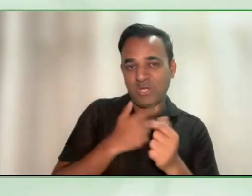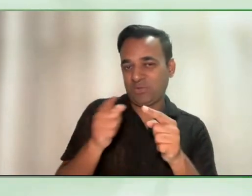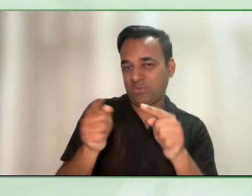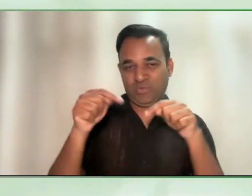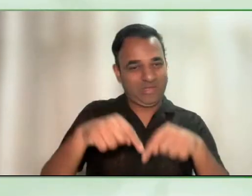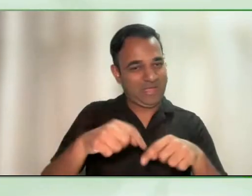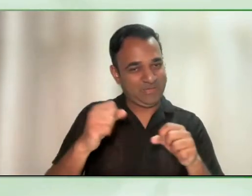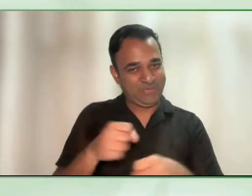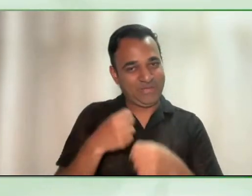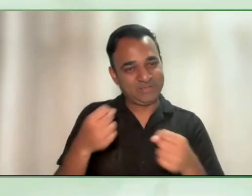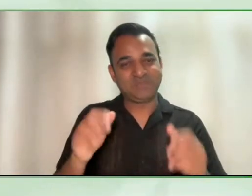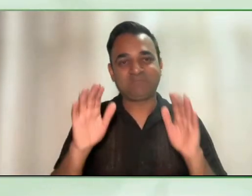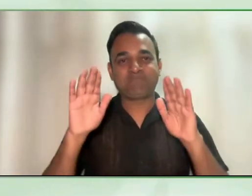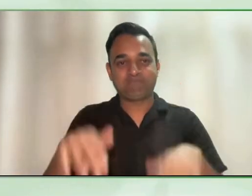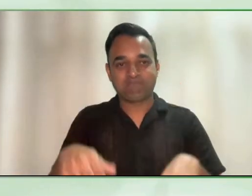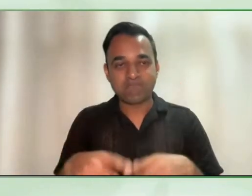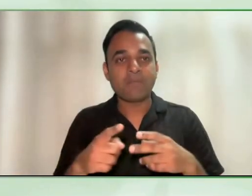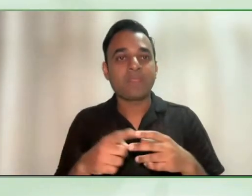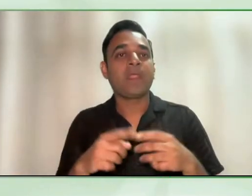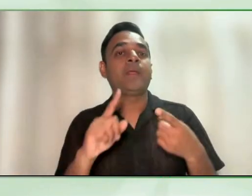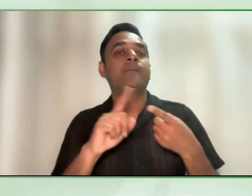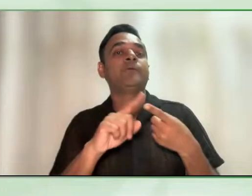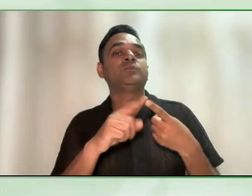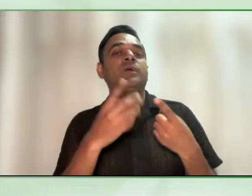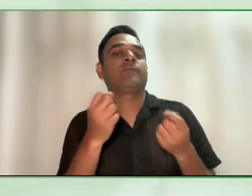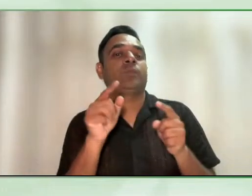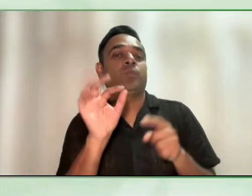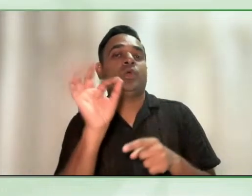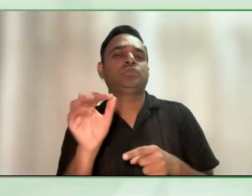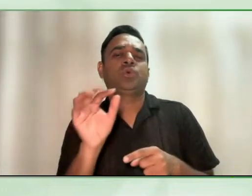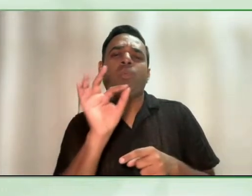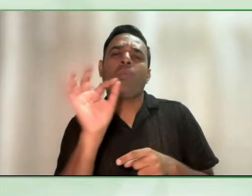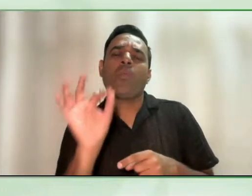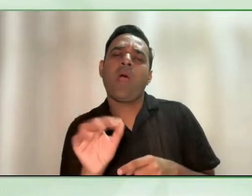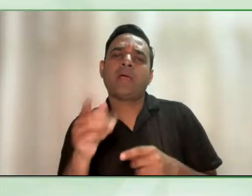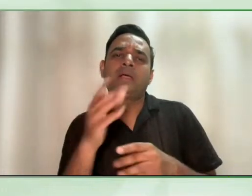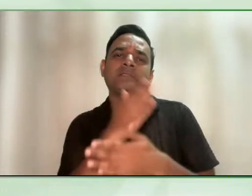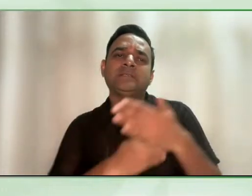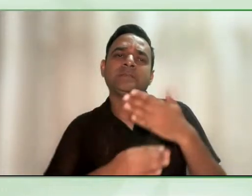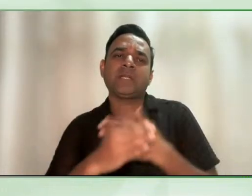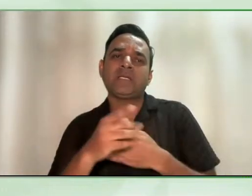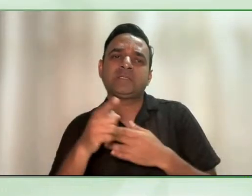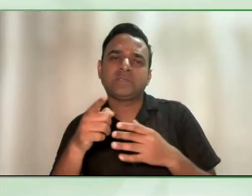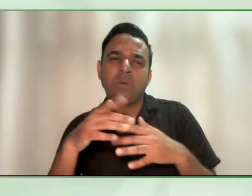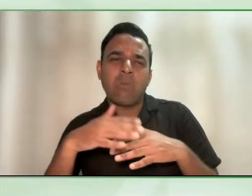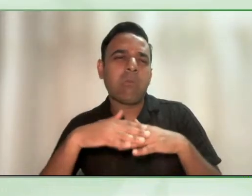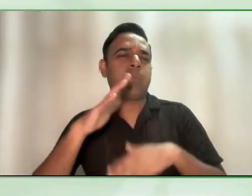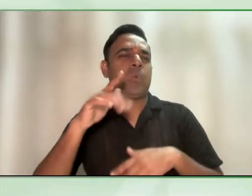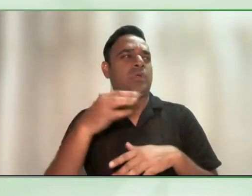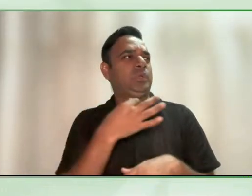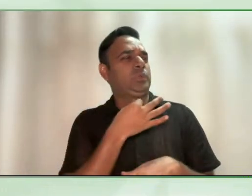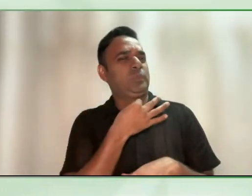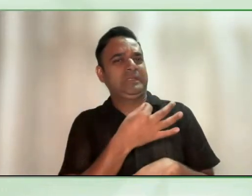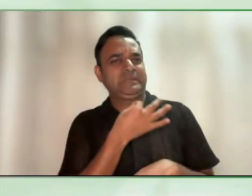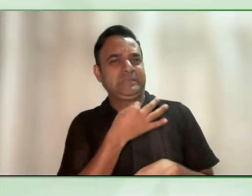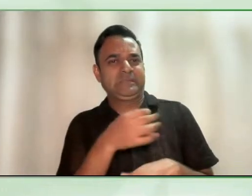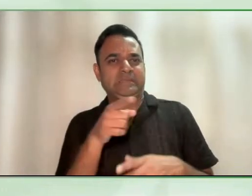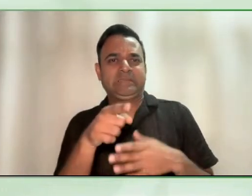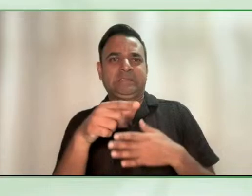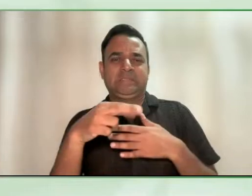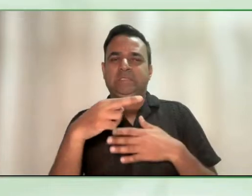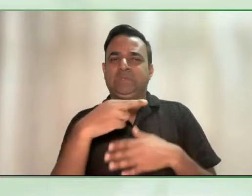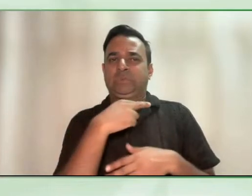thank you, Tom, for the kind words, and thank you to my Zero friends for enabling me to Zoom in next year in